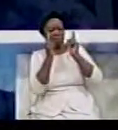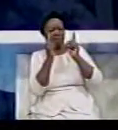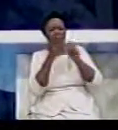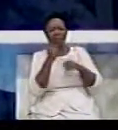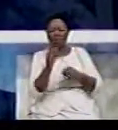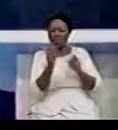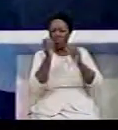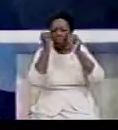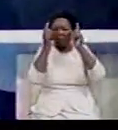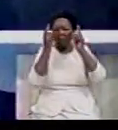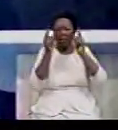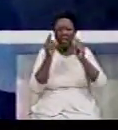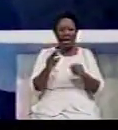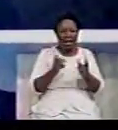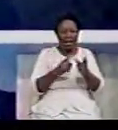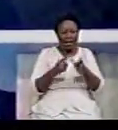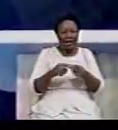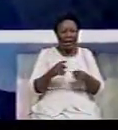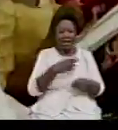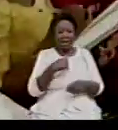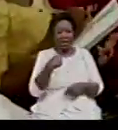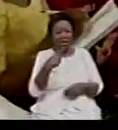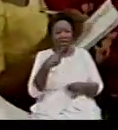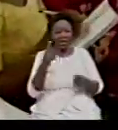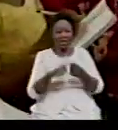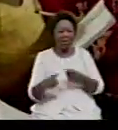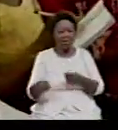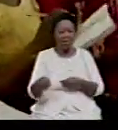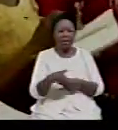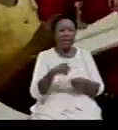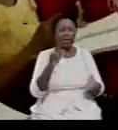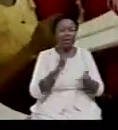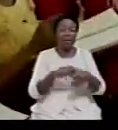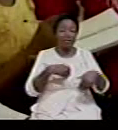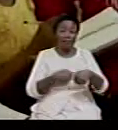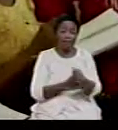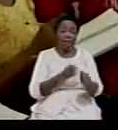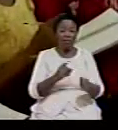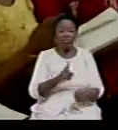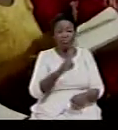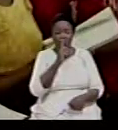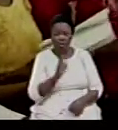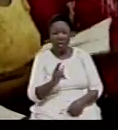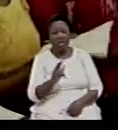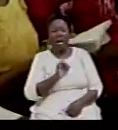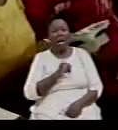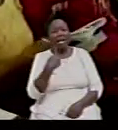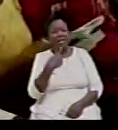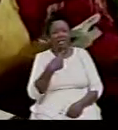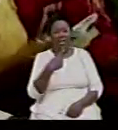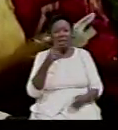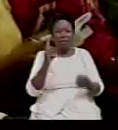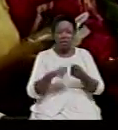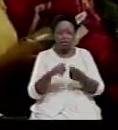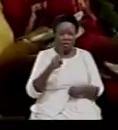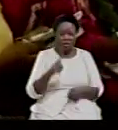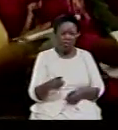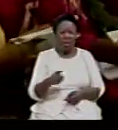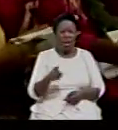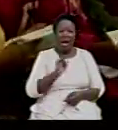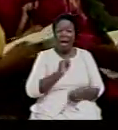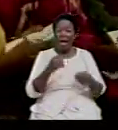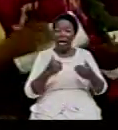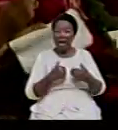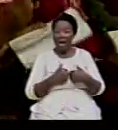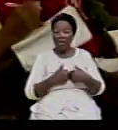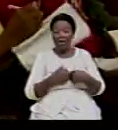he marveled and said unto them that followed, verily I say unto you, I have